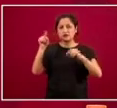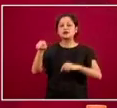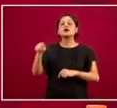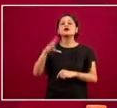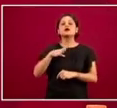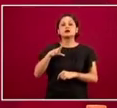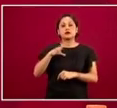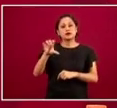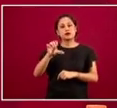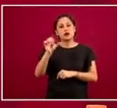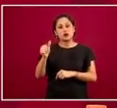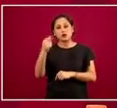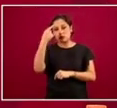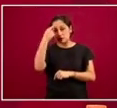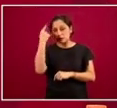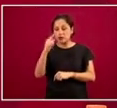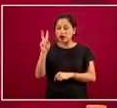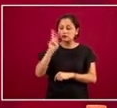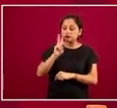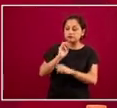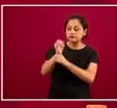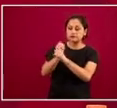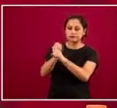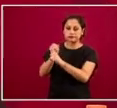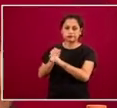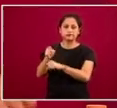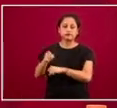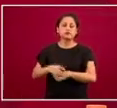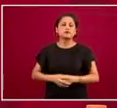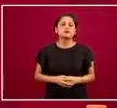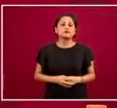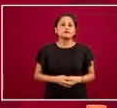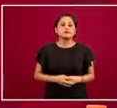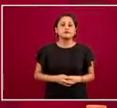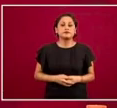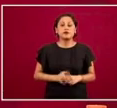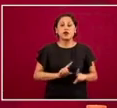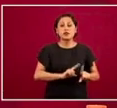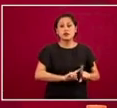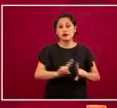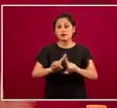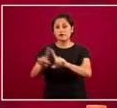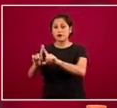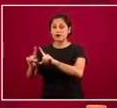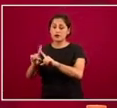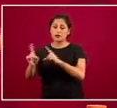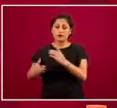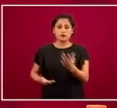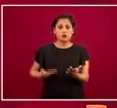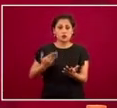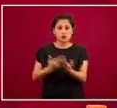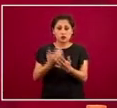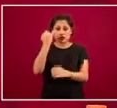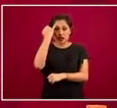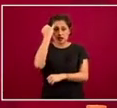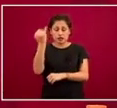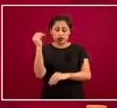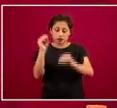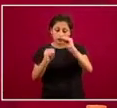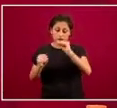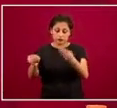also simulators and this kind of equipment. And out of all of these joint